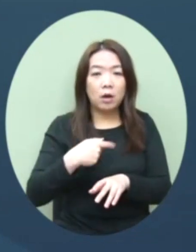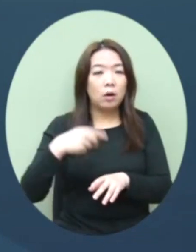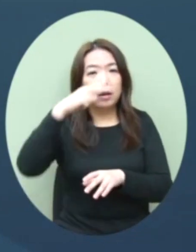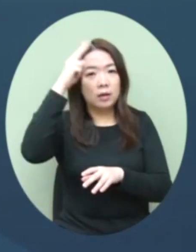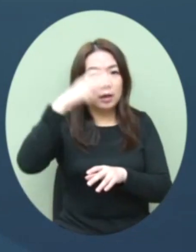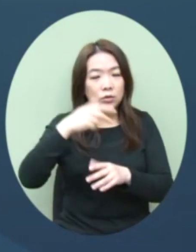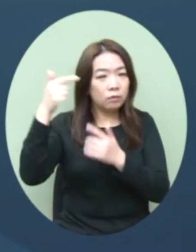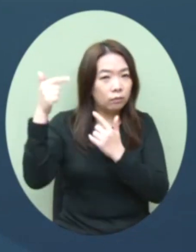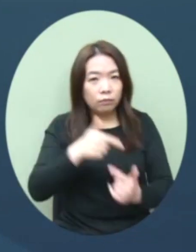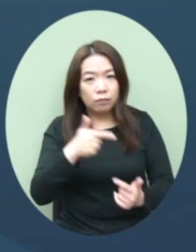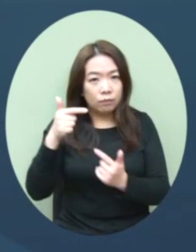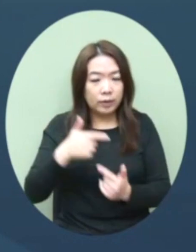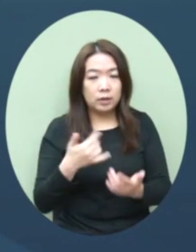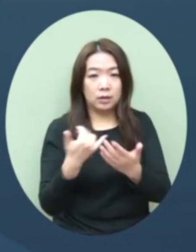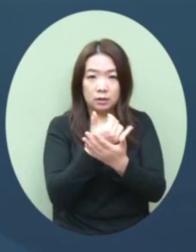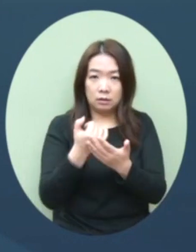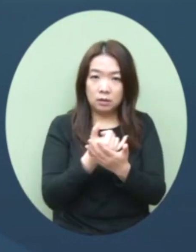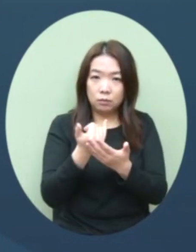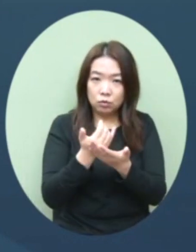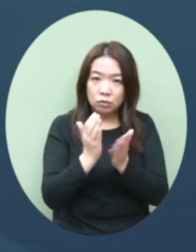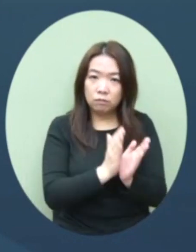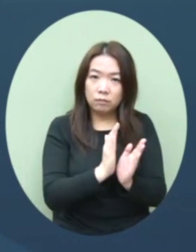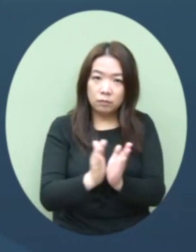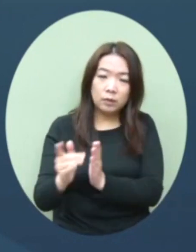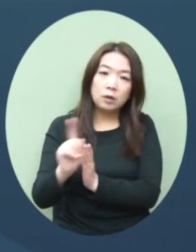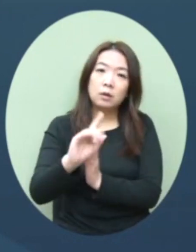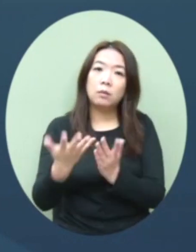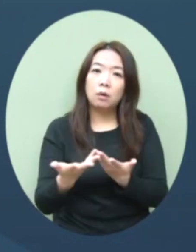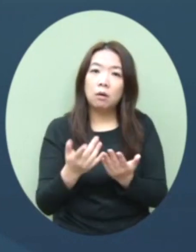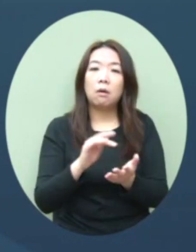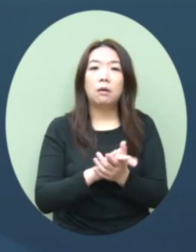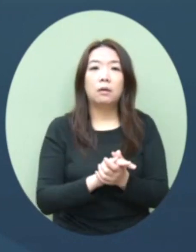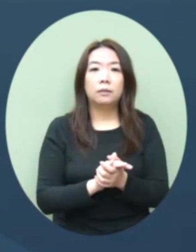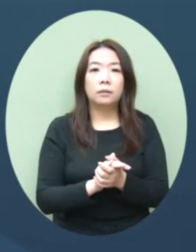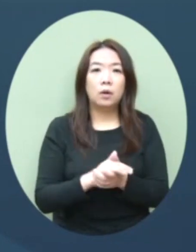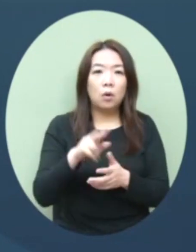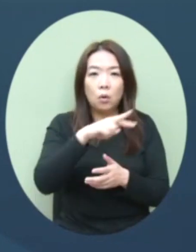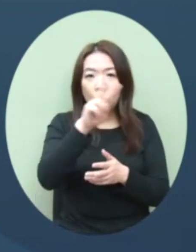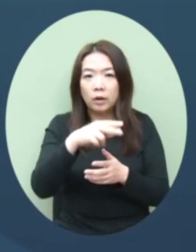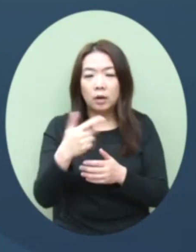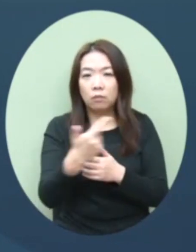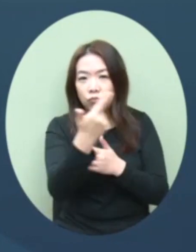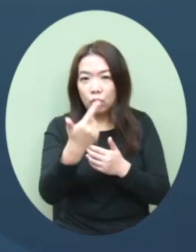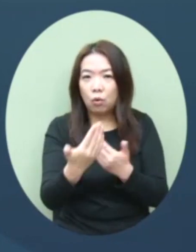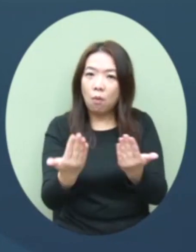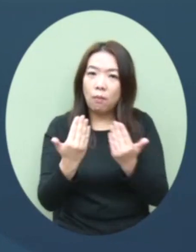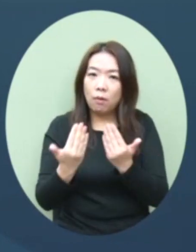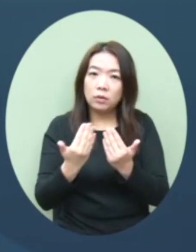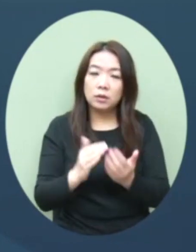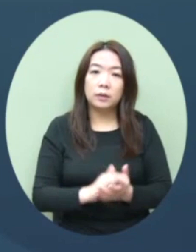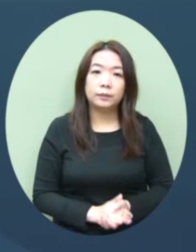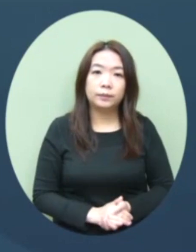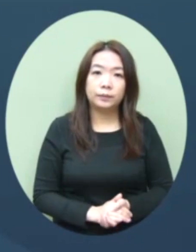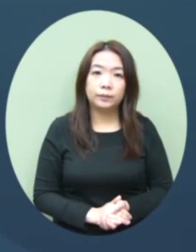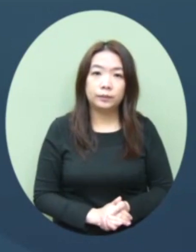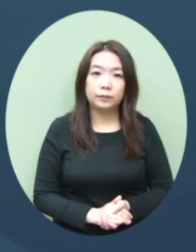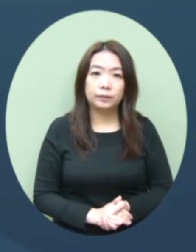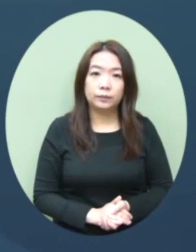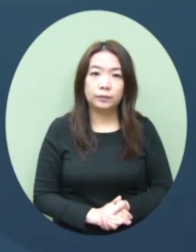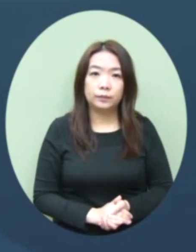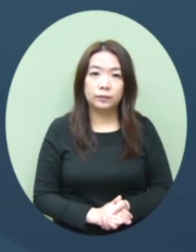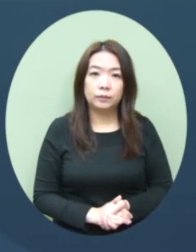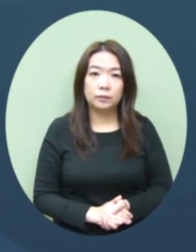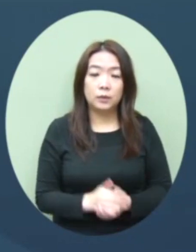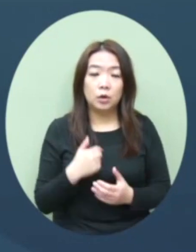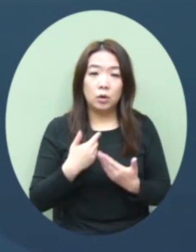the measures and seek additional help so I could not preclude any possibilities at this moment